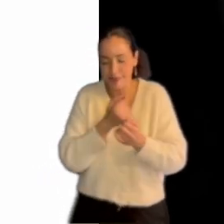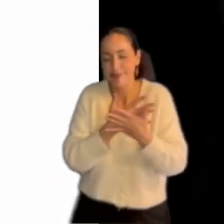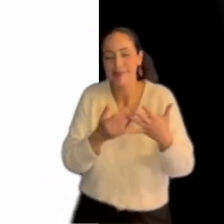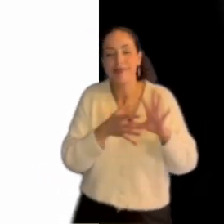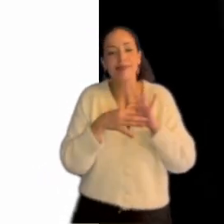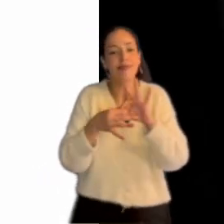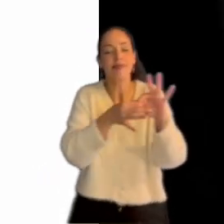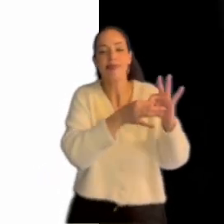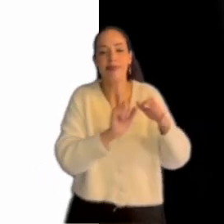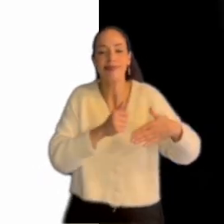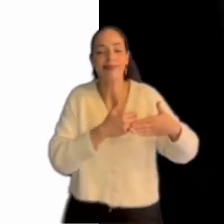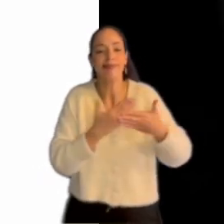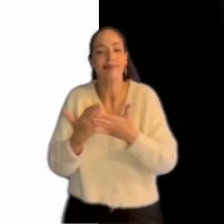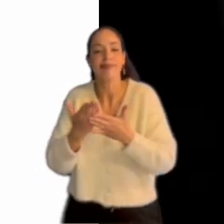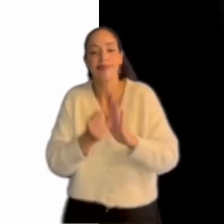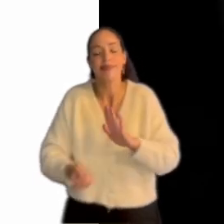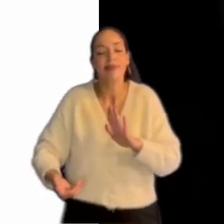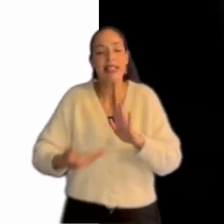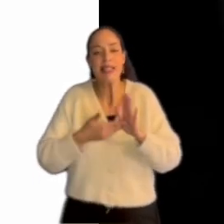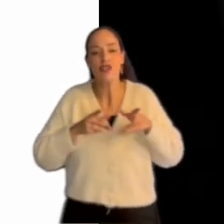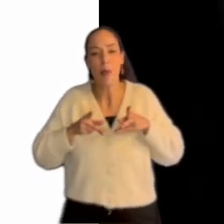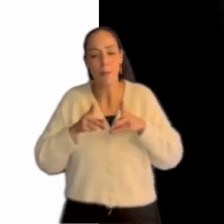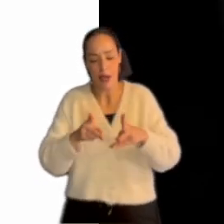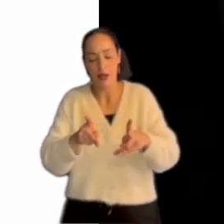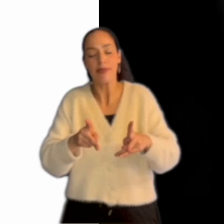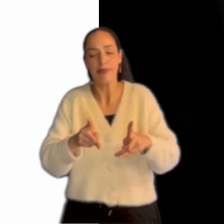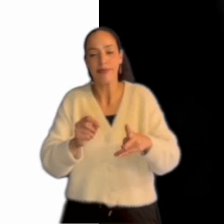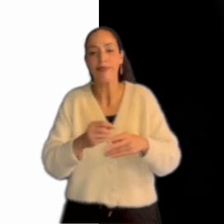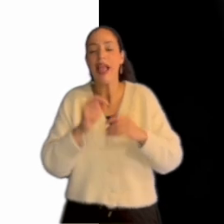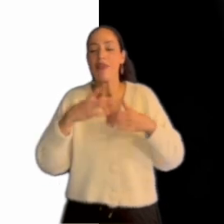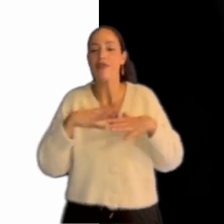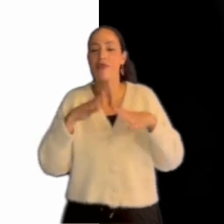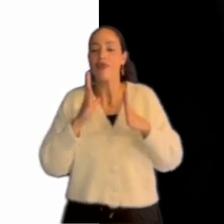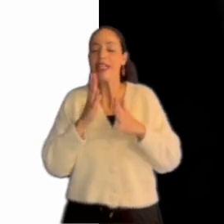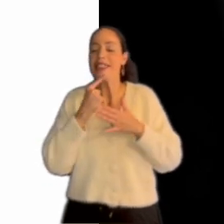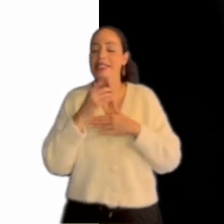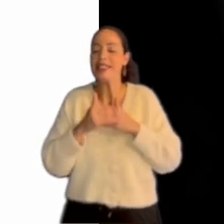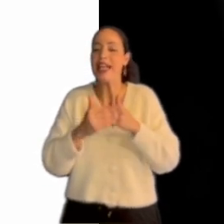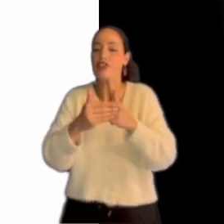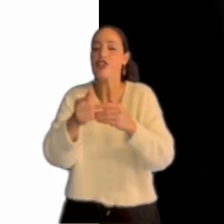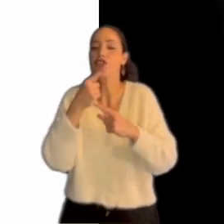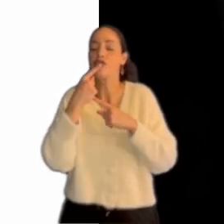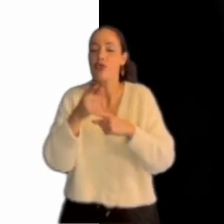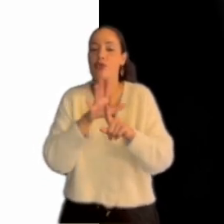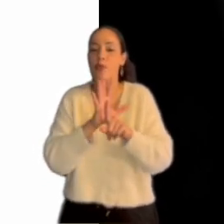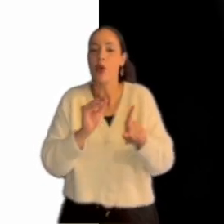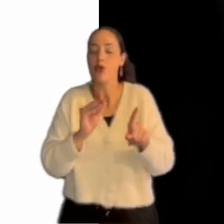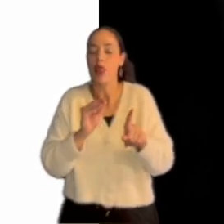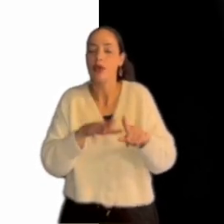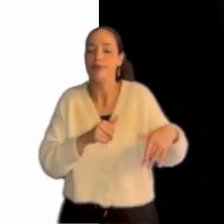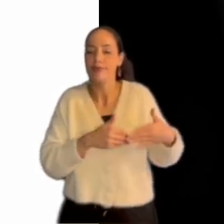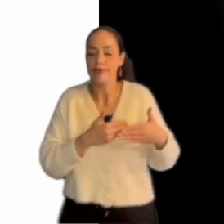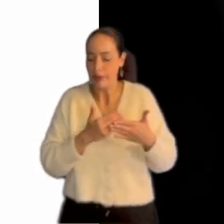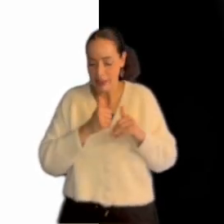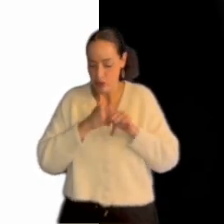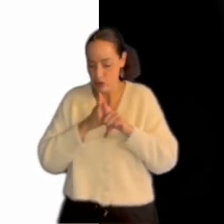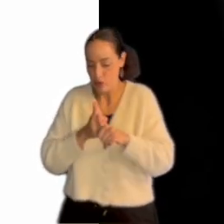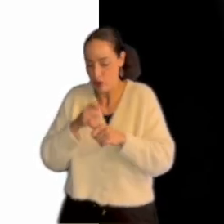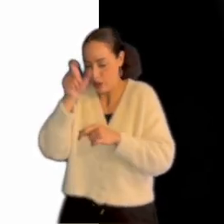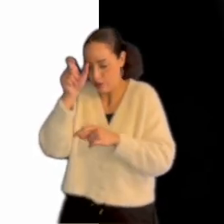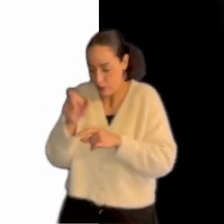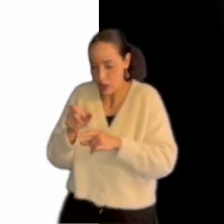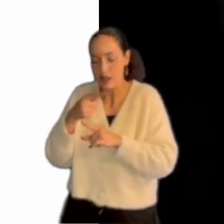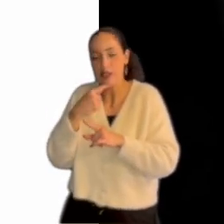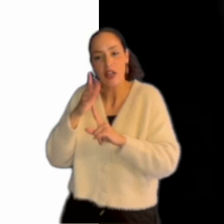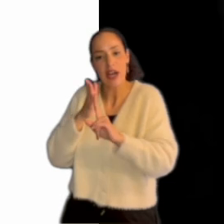of someone's social support network. While some sessions may take place jointly, practitioners who work with survivors of trauma have found it beneficial